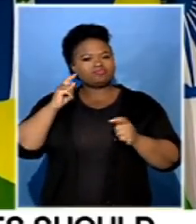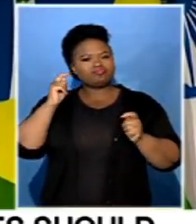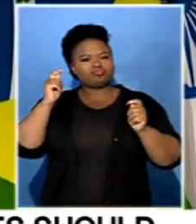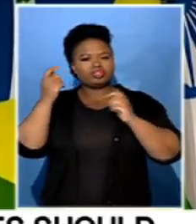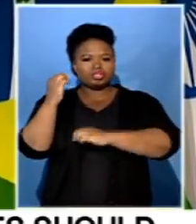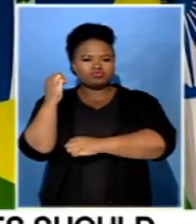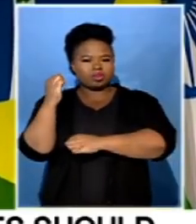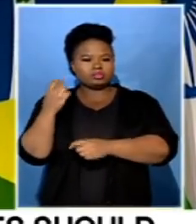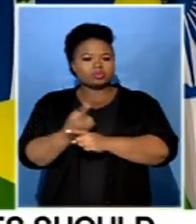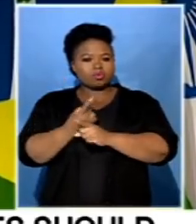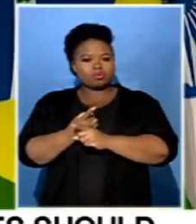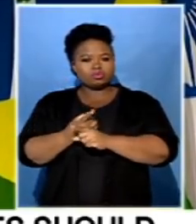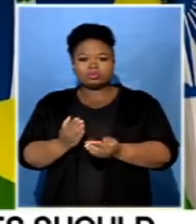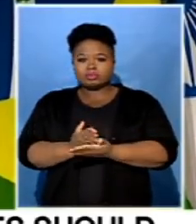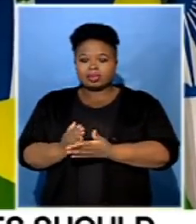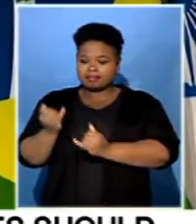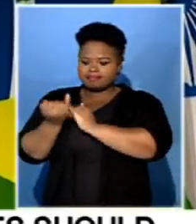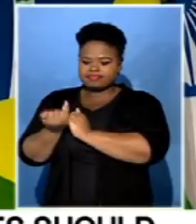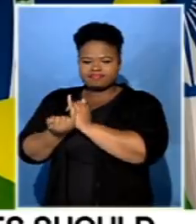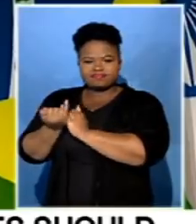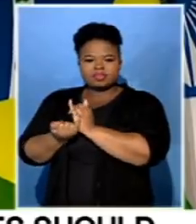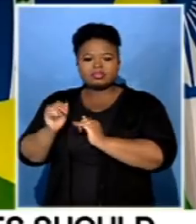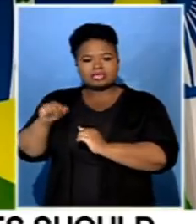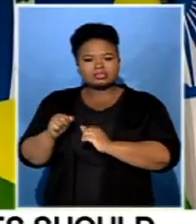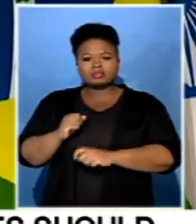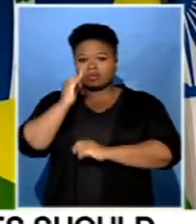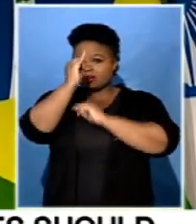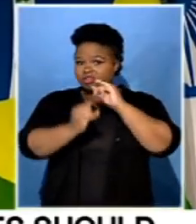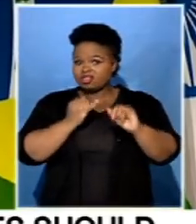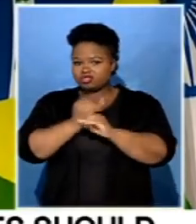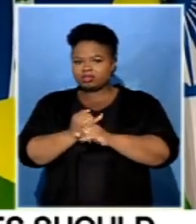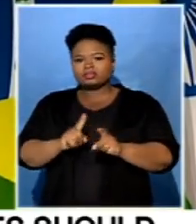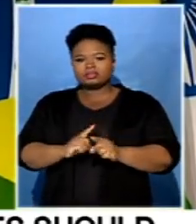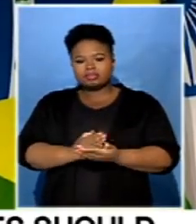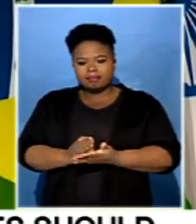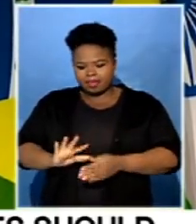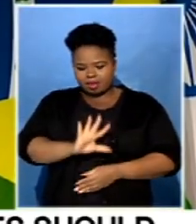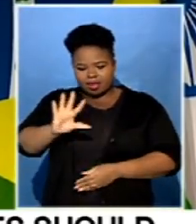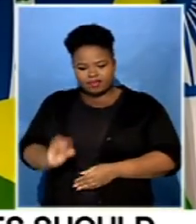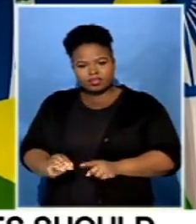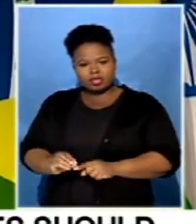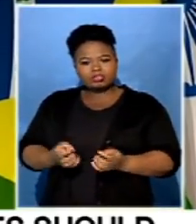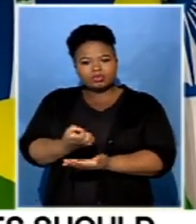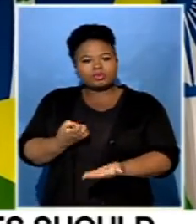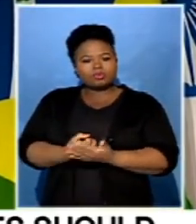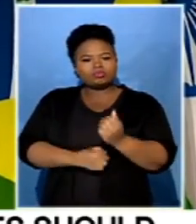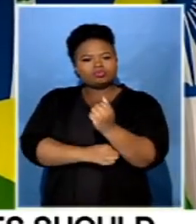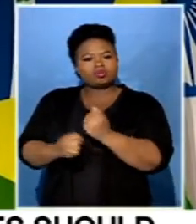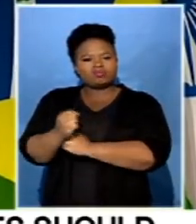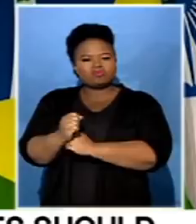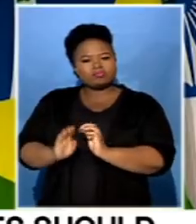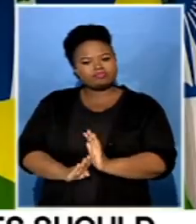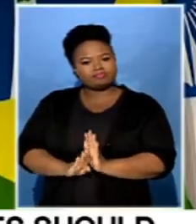way compatible with their national conditions. We should help African countries develop their economic structure, contribute to